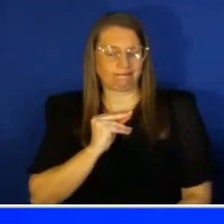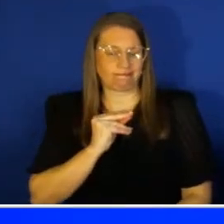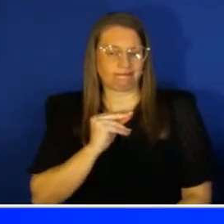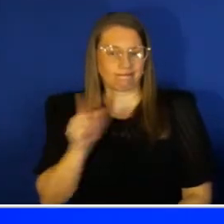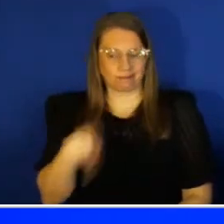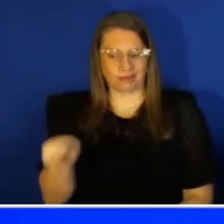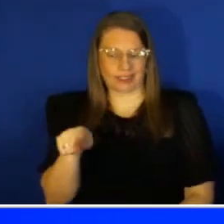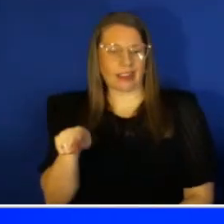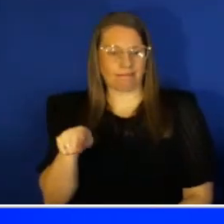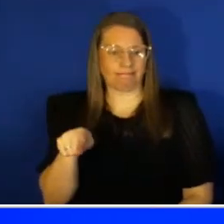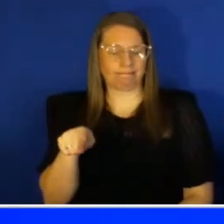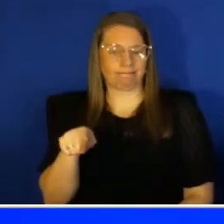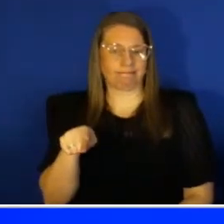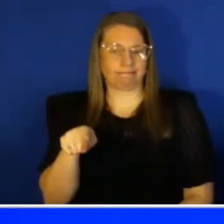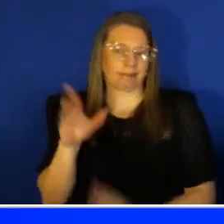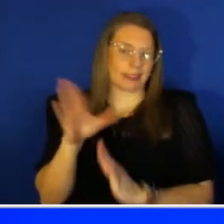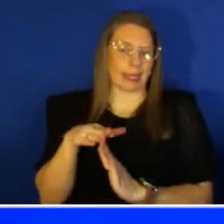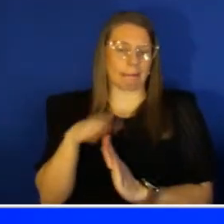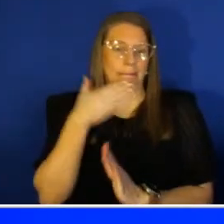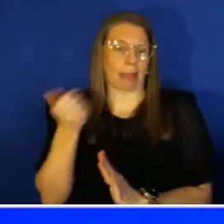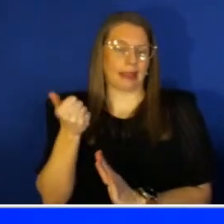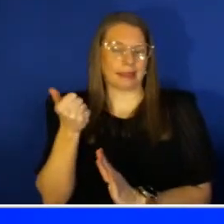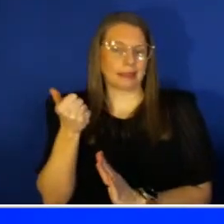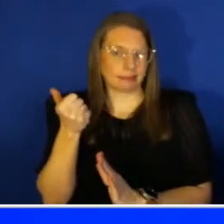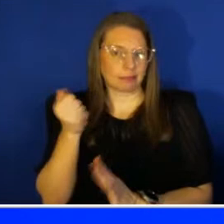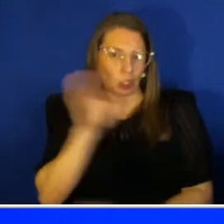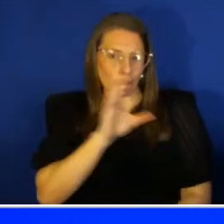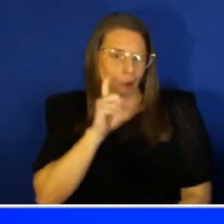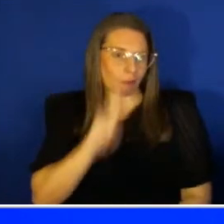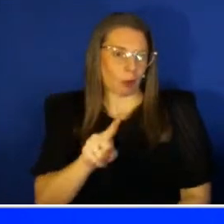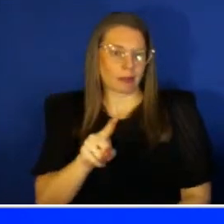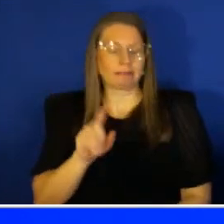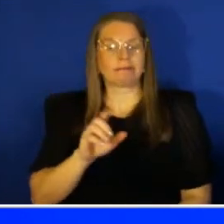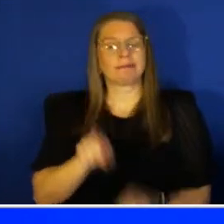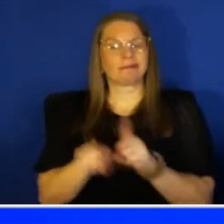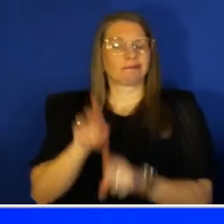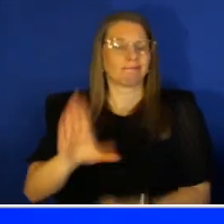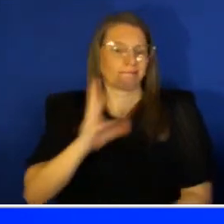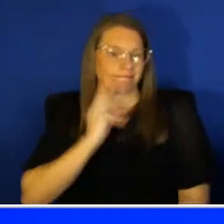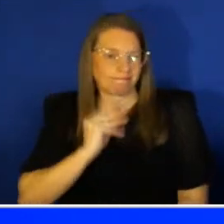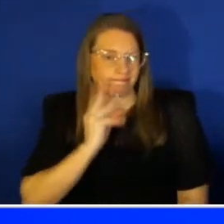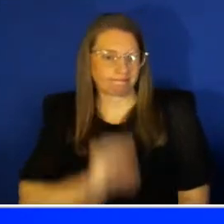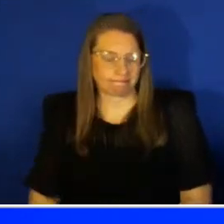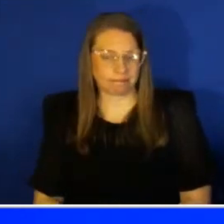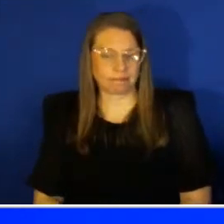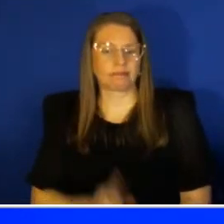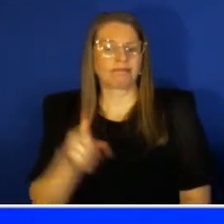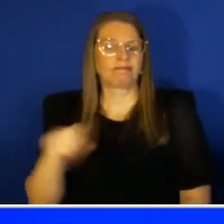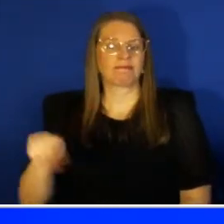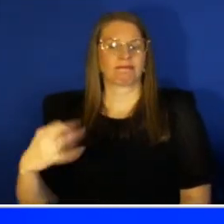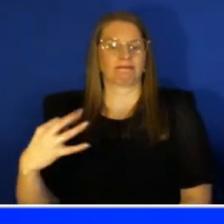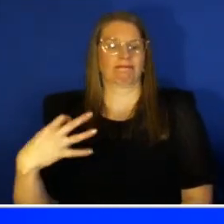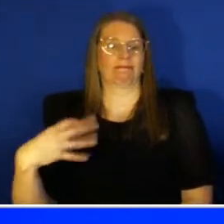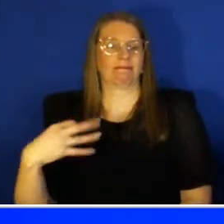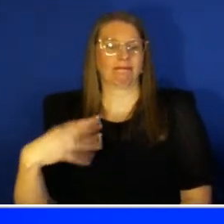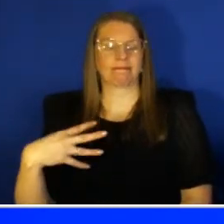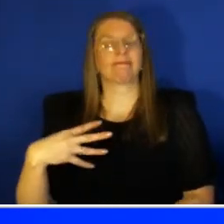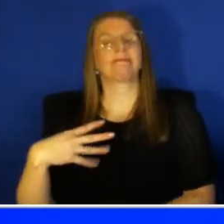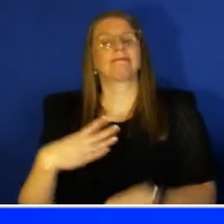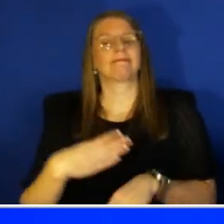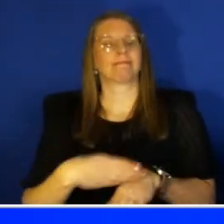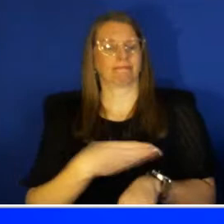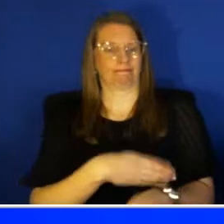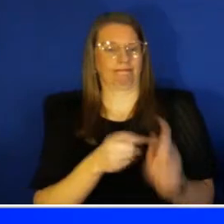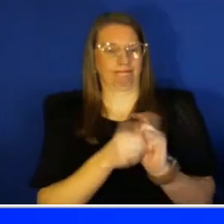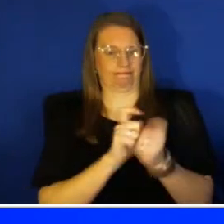are best at it, and they know what they have experienced. So they have guided us throughout. So without them and without our technical